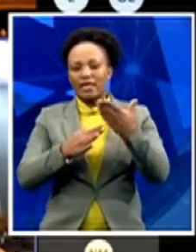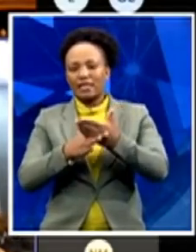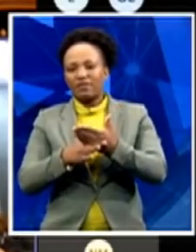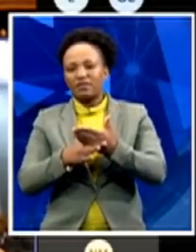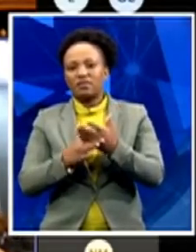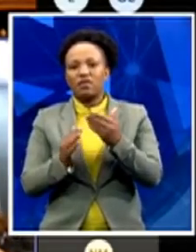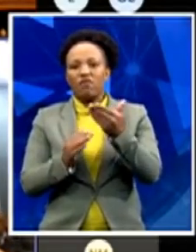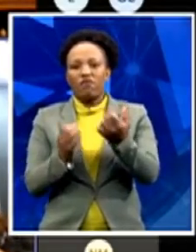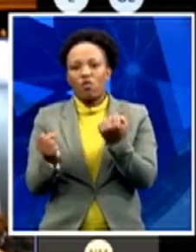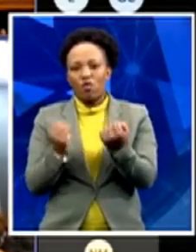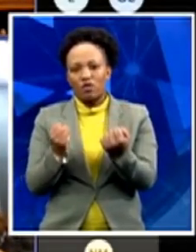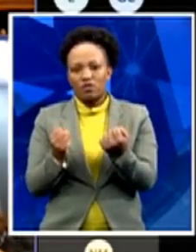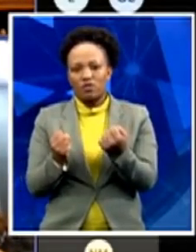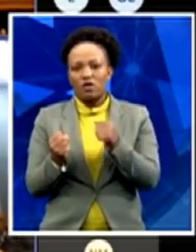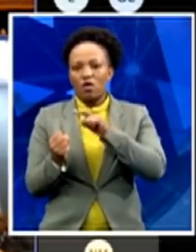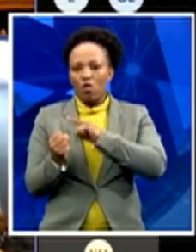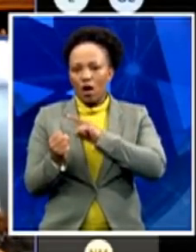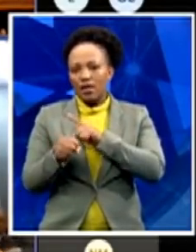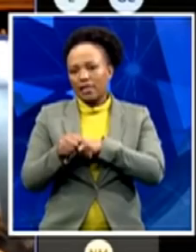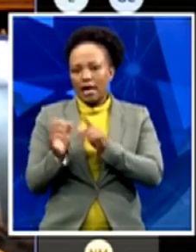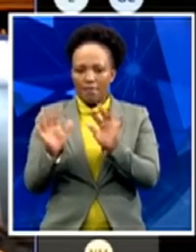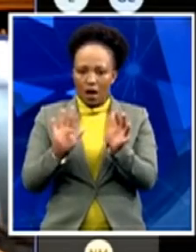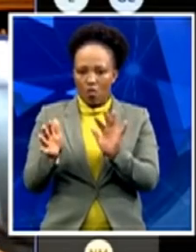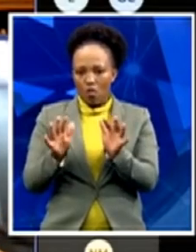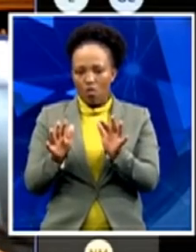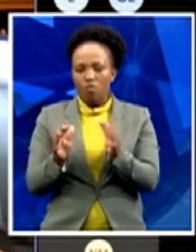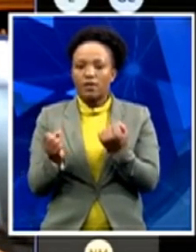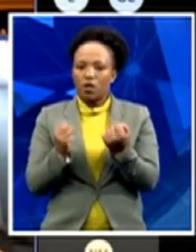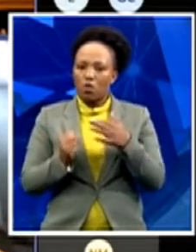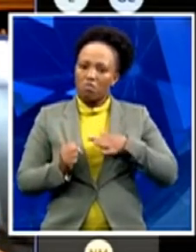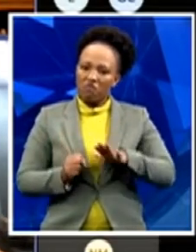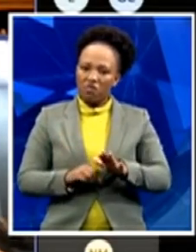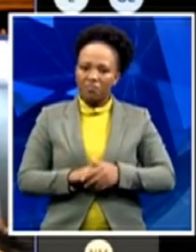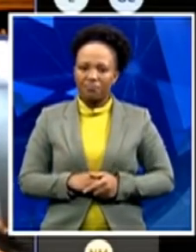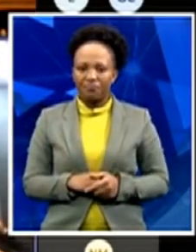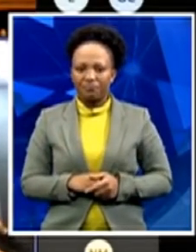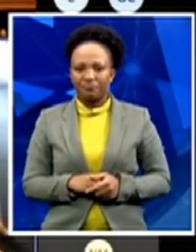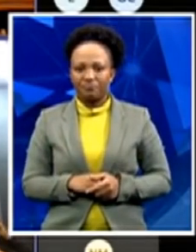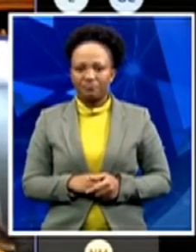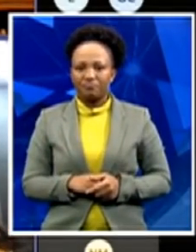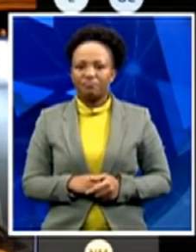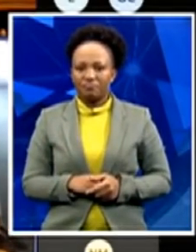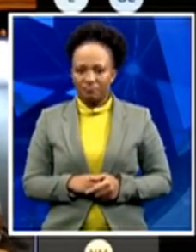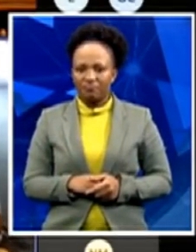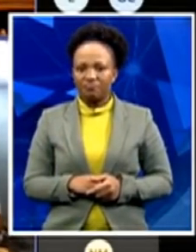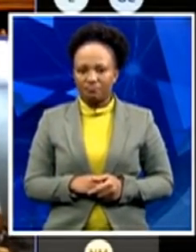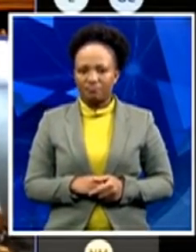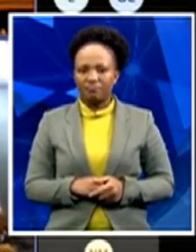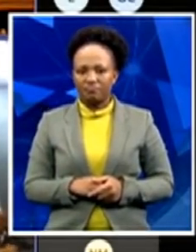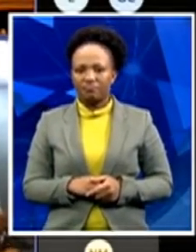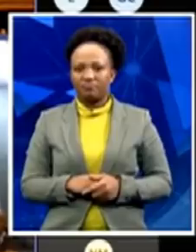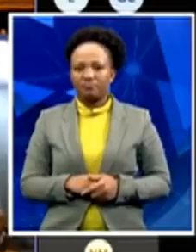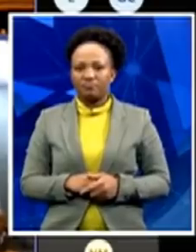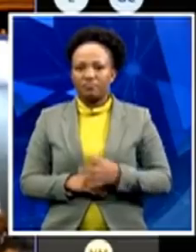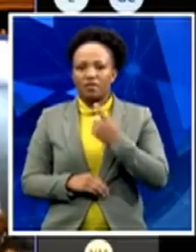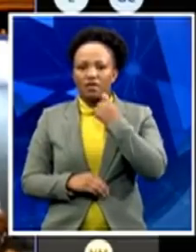need. As the court pleases. Okay, good, Mr. Mpofu. Thank you. My